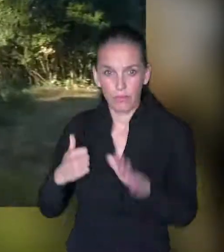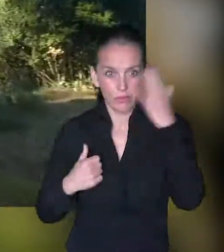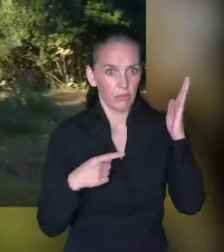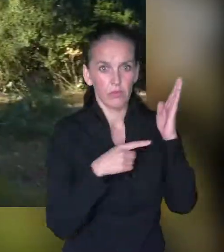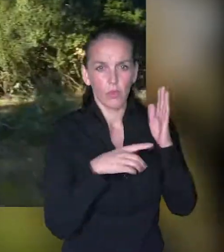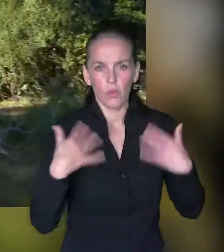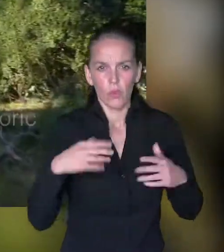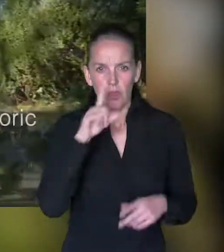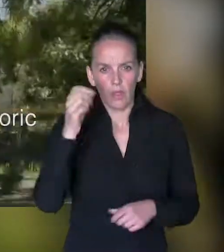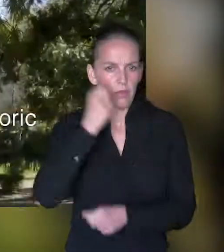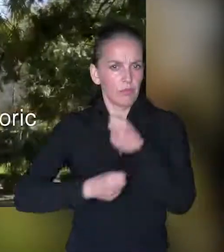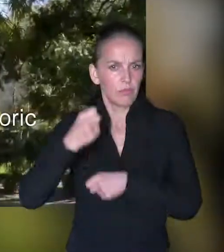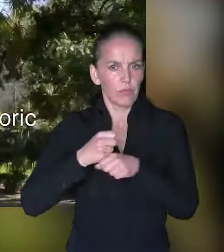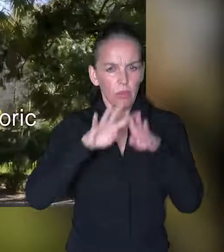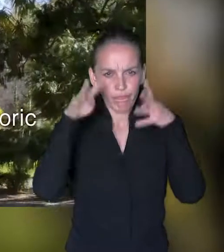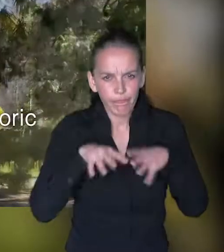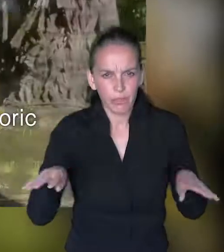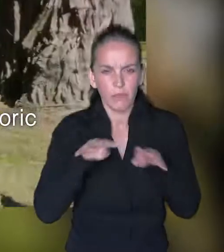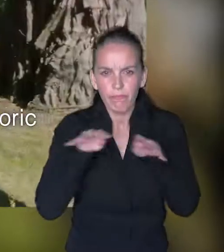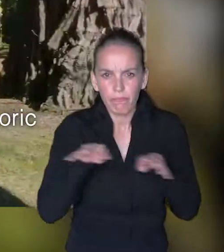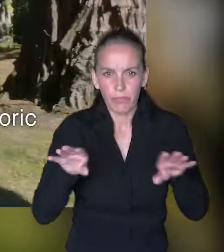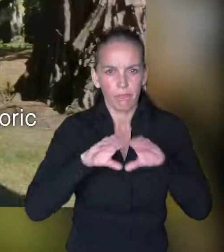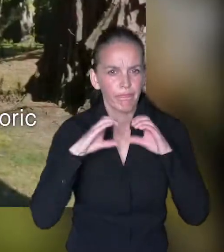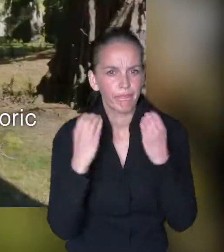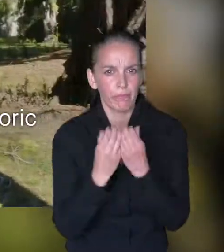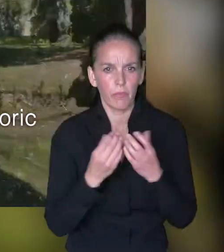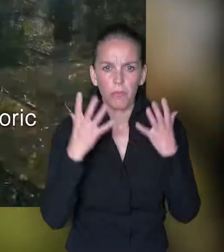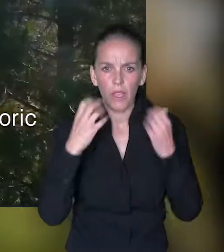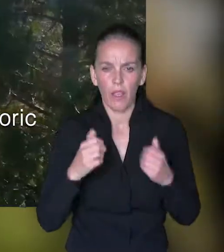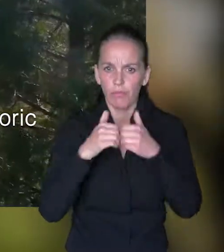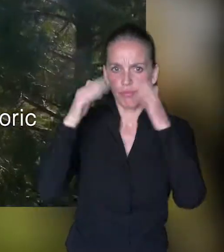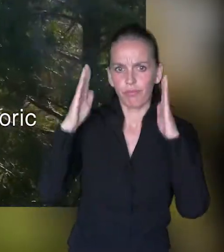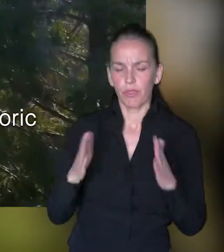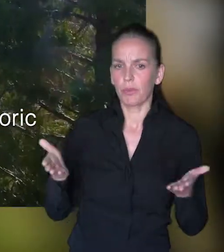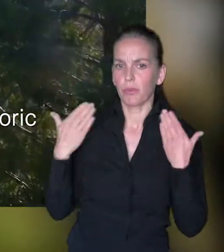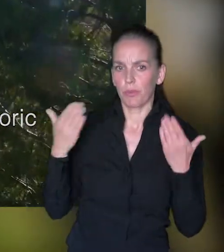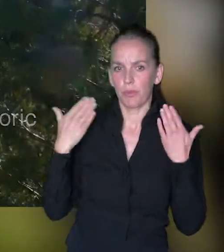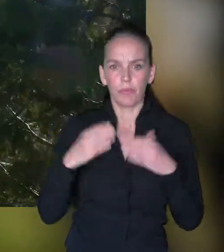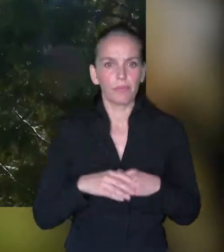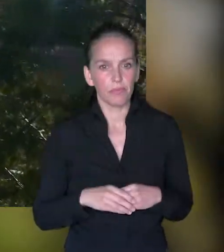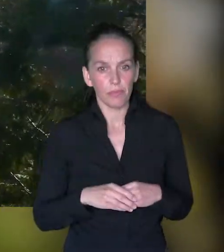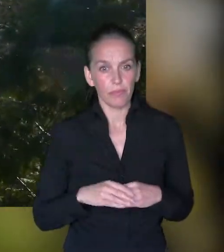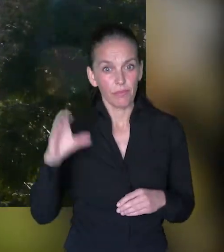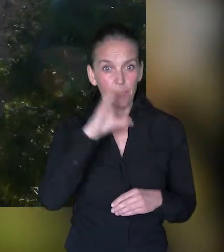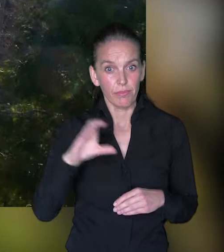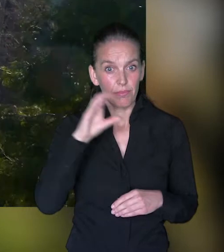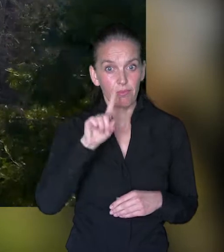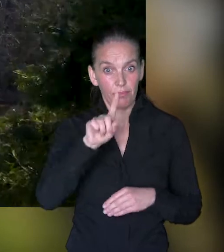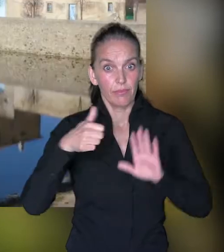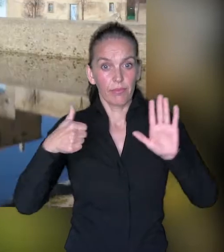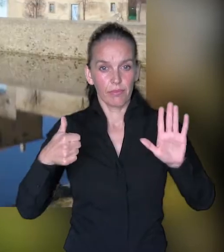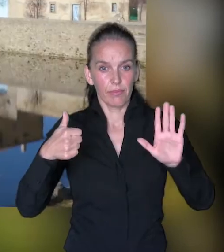yew trees. Navigating the forest of Béjar is discovering a historic recreation villa.